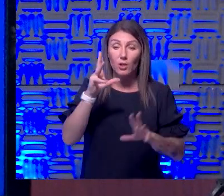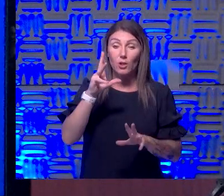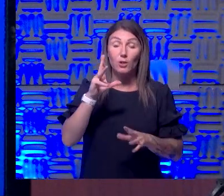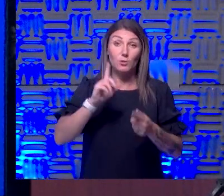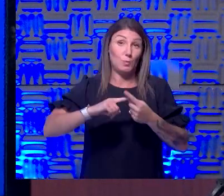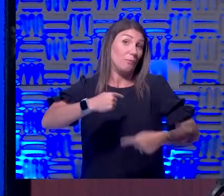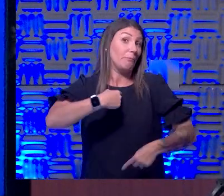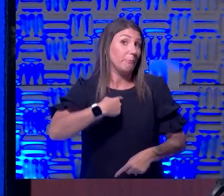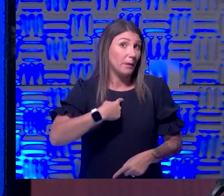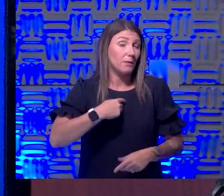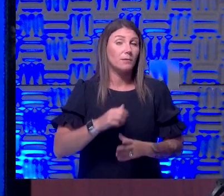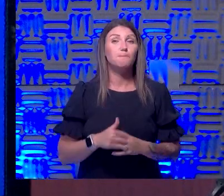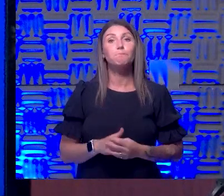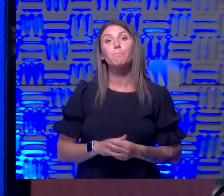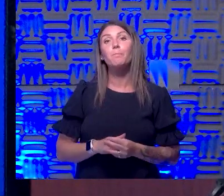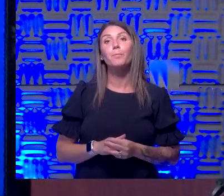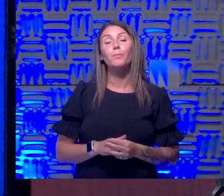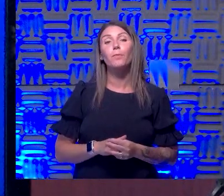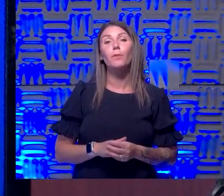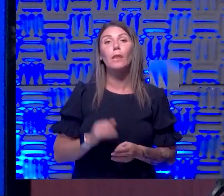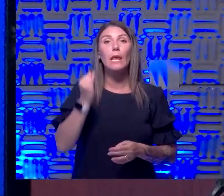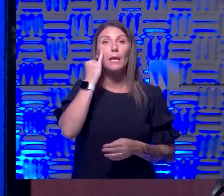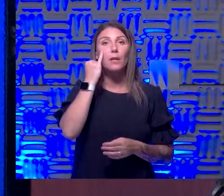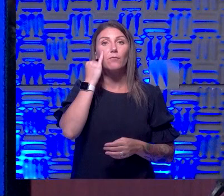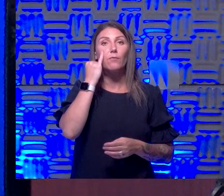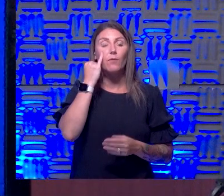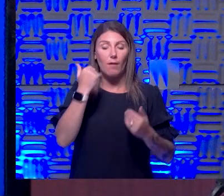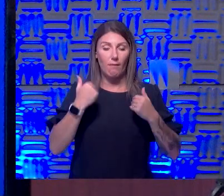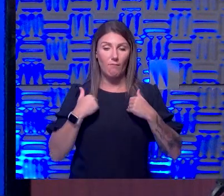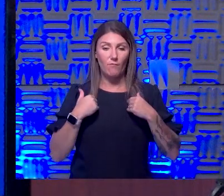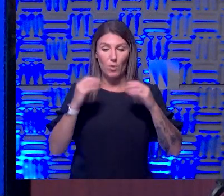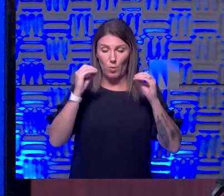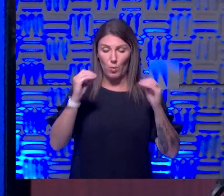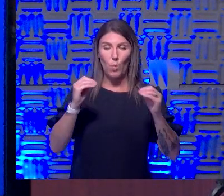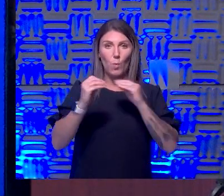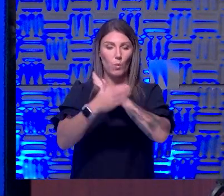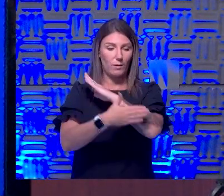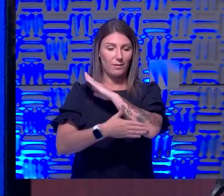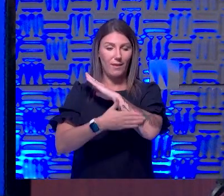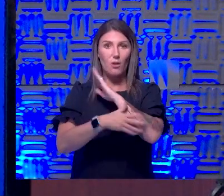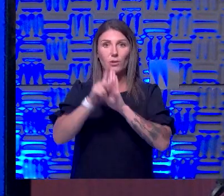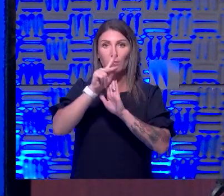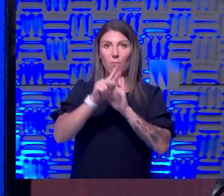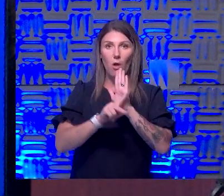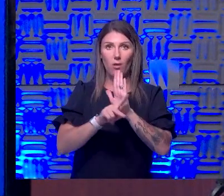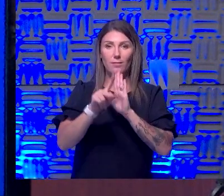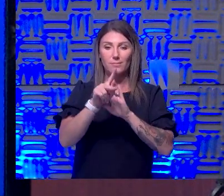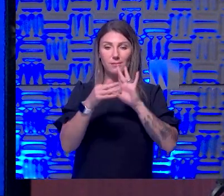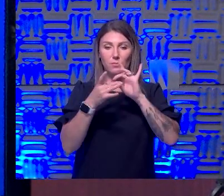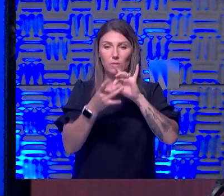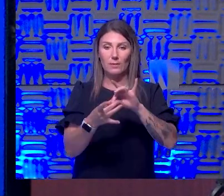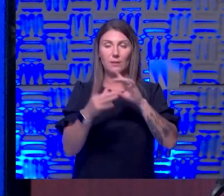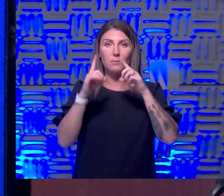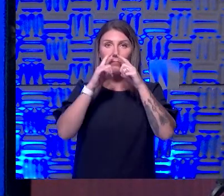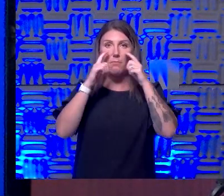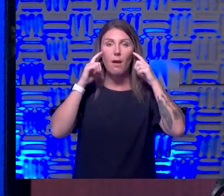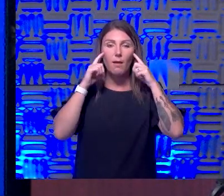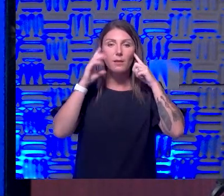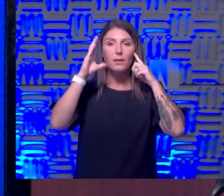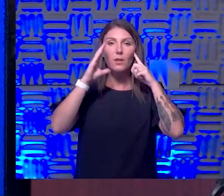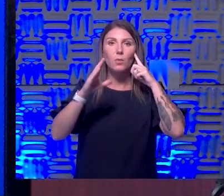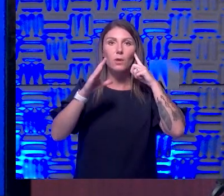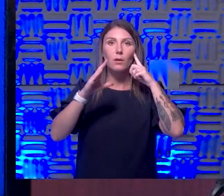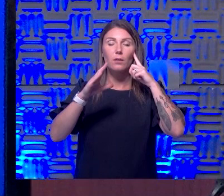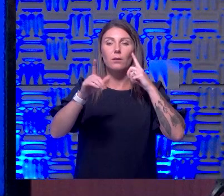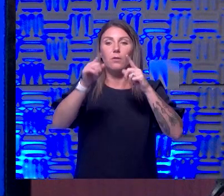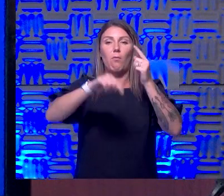me that if we have no county policy about this, that it will